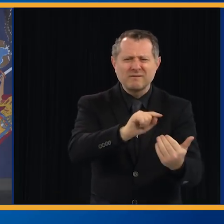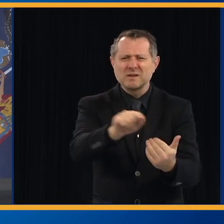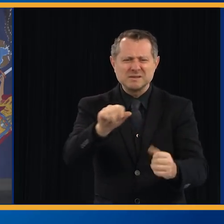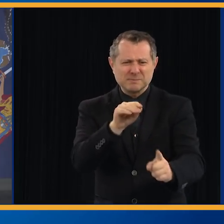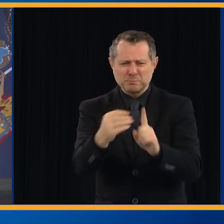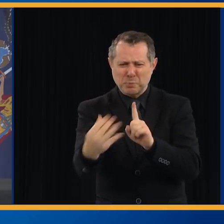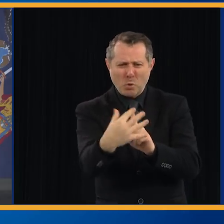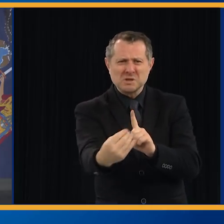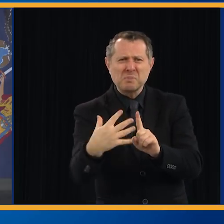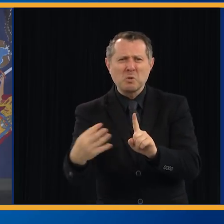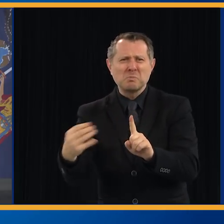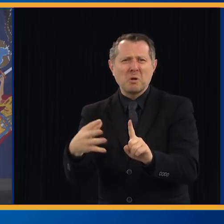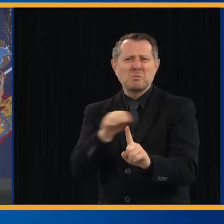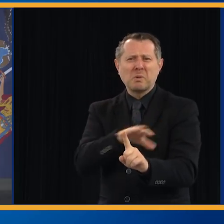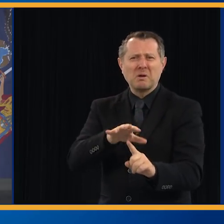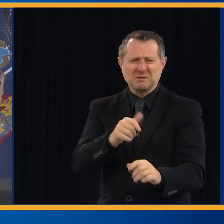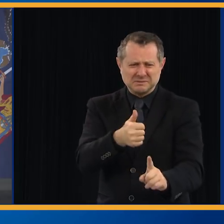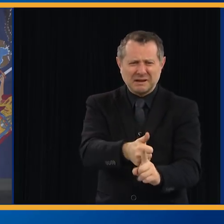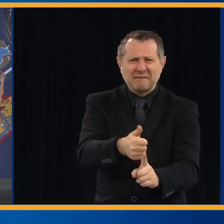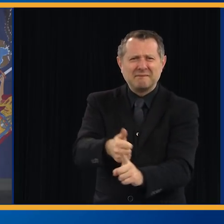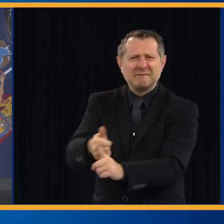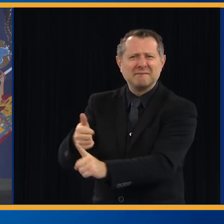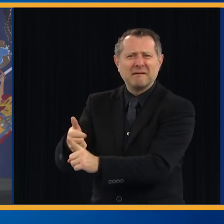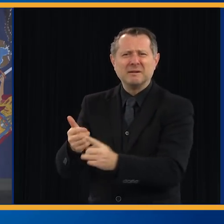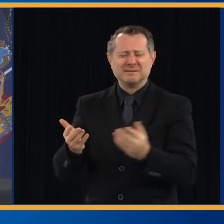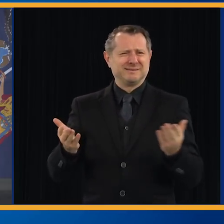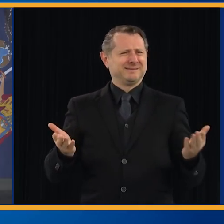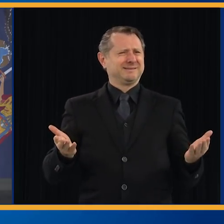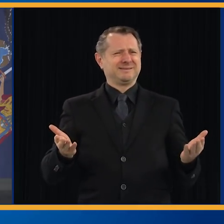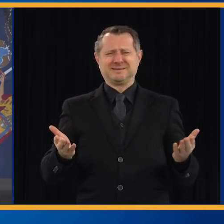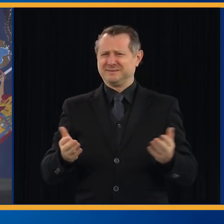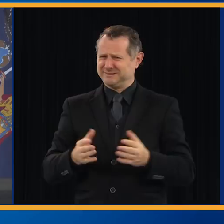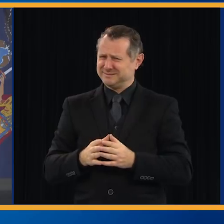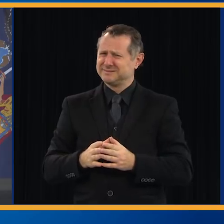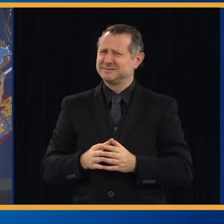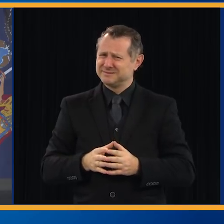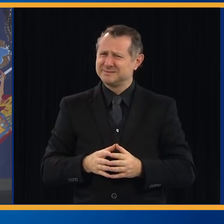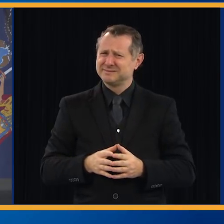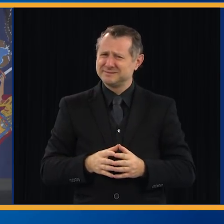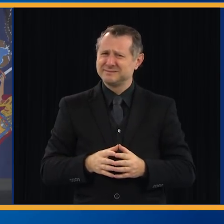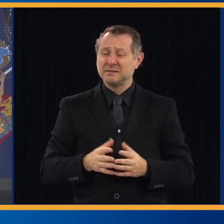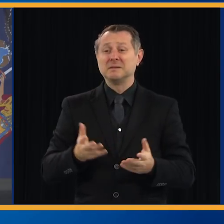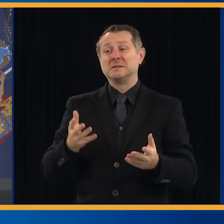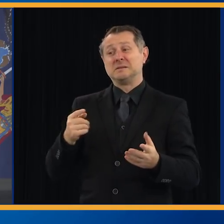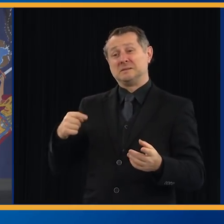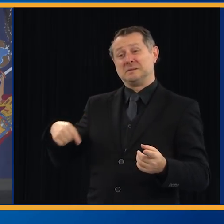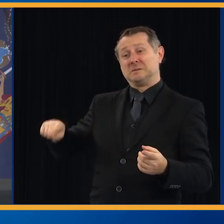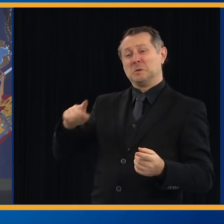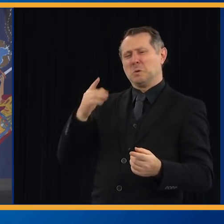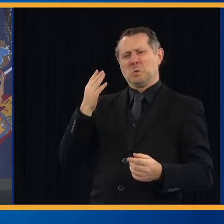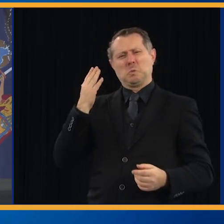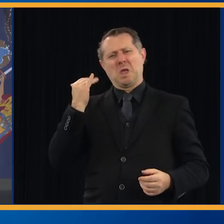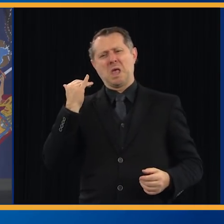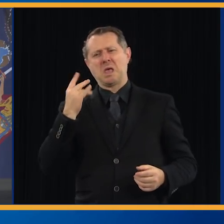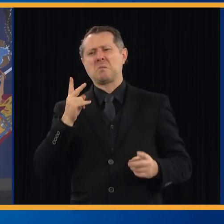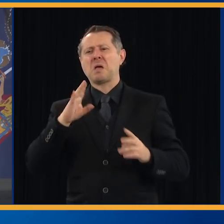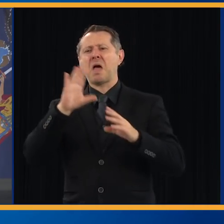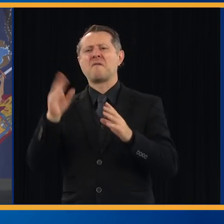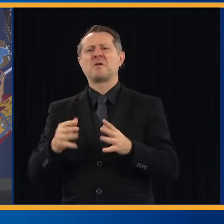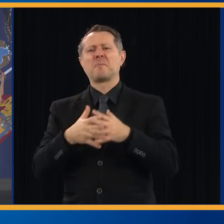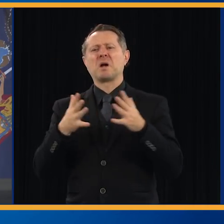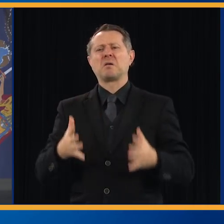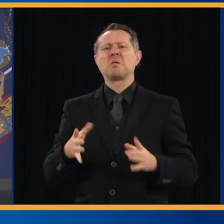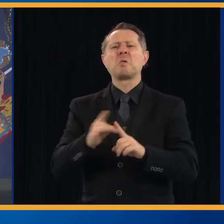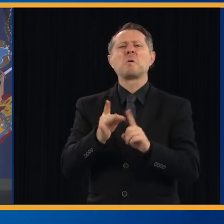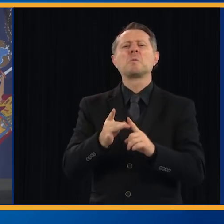themselves. Why do we have a higher rate of infection among African Americans, Latinos, et cetera? Well, who are